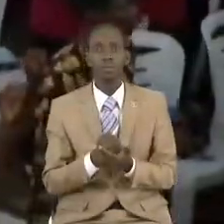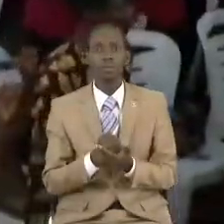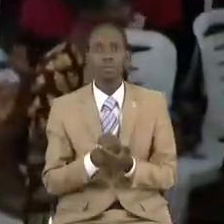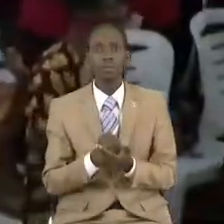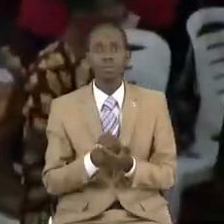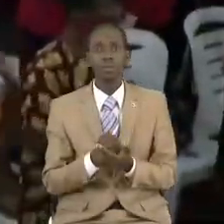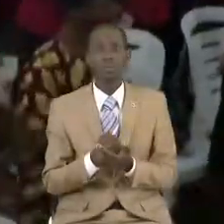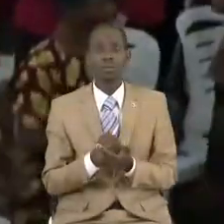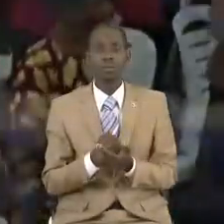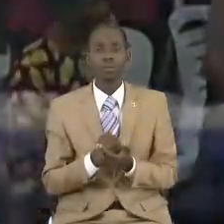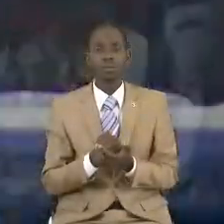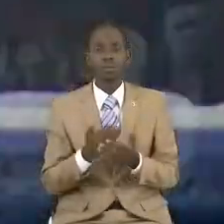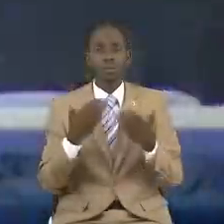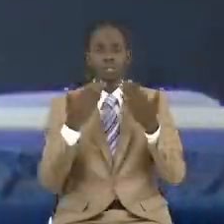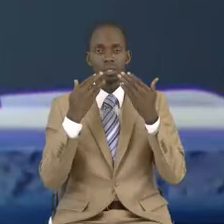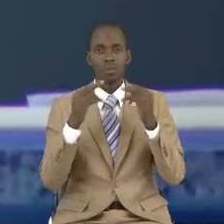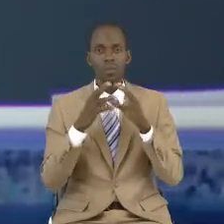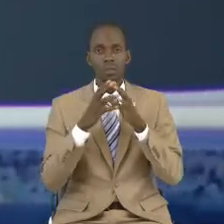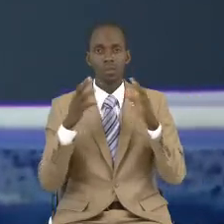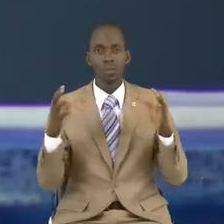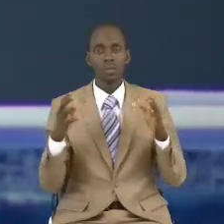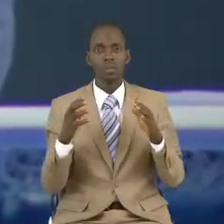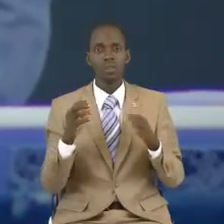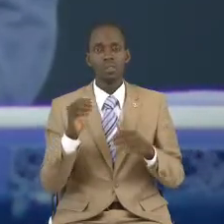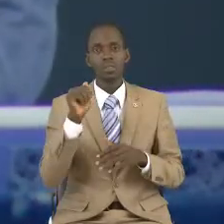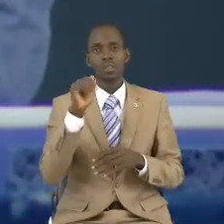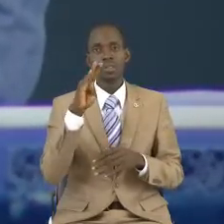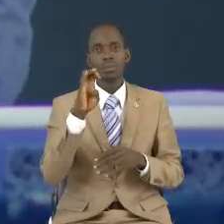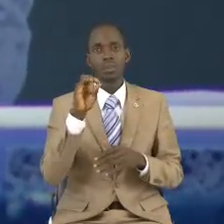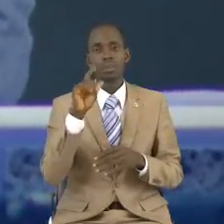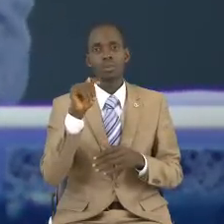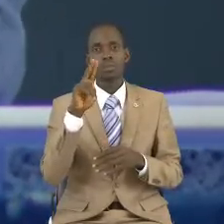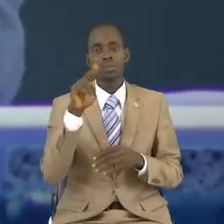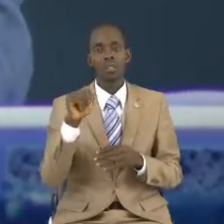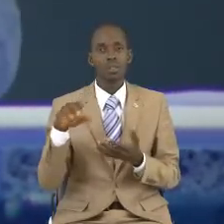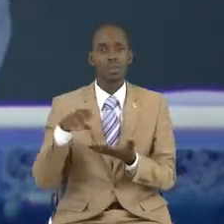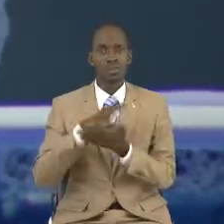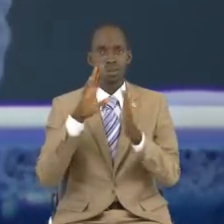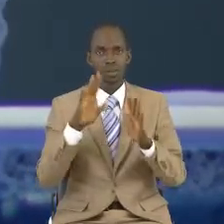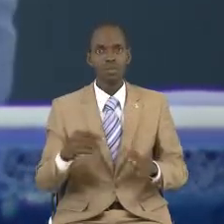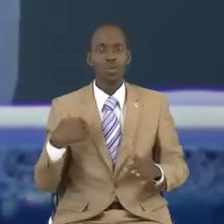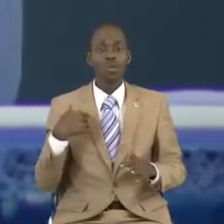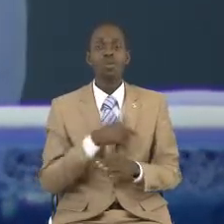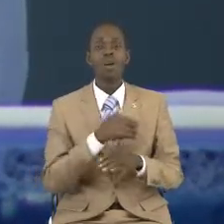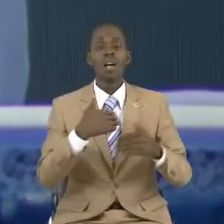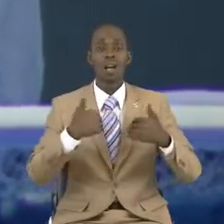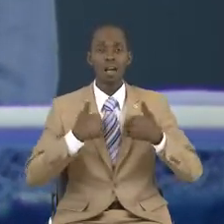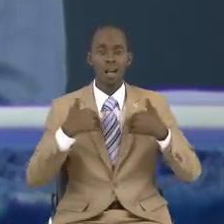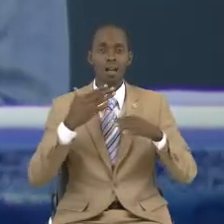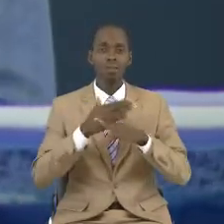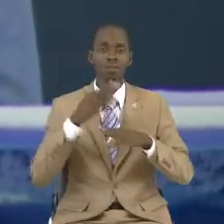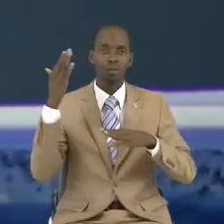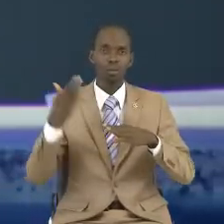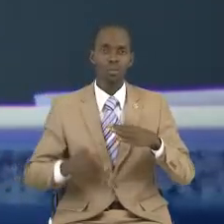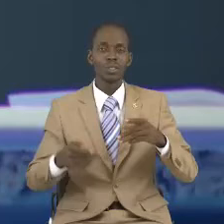thank you very much happy culture we have complete dominion